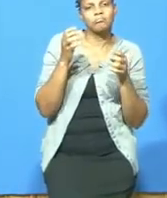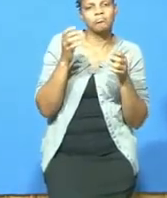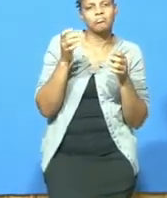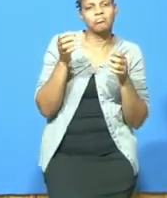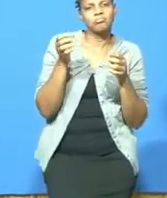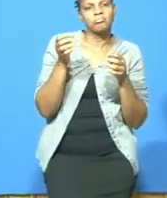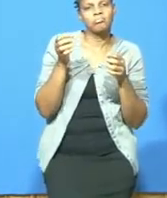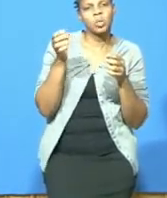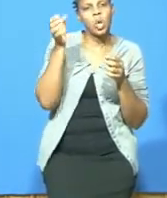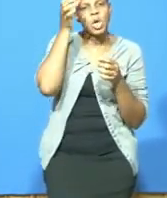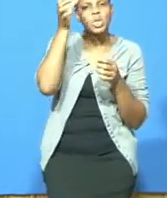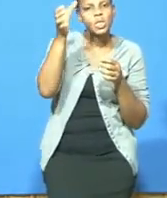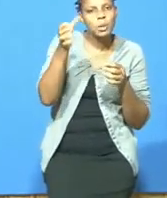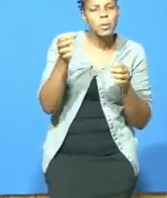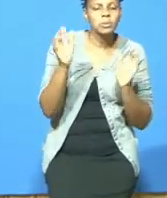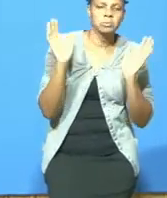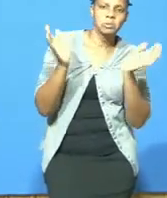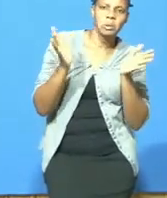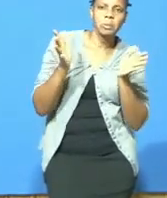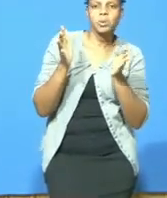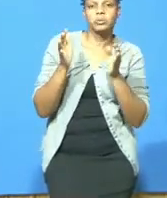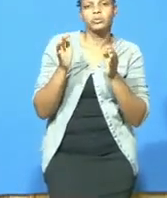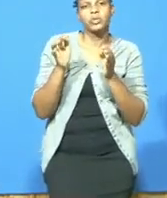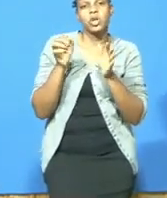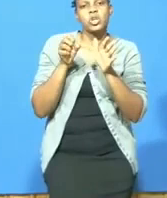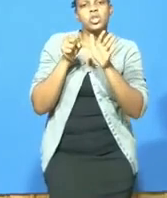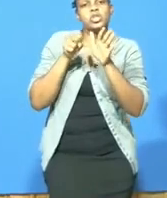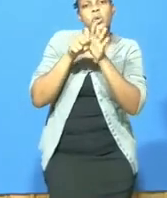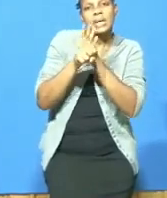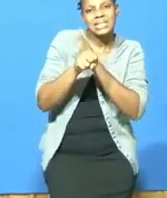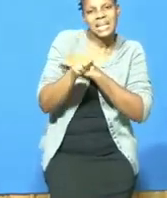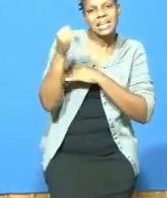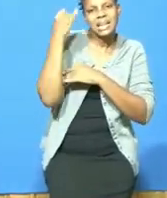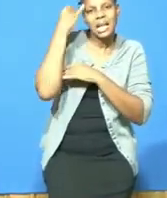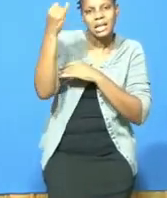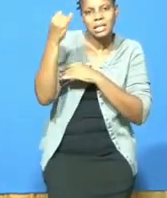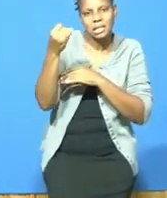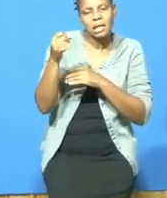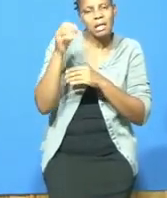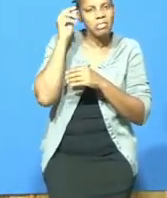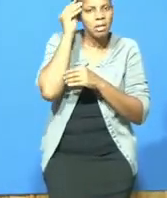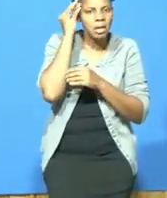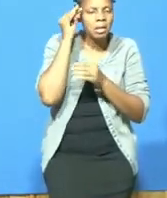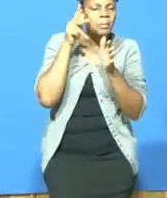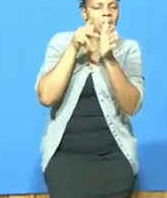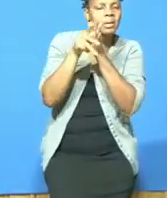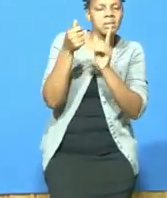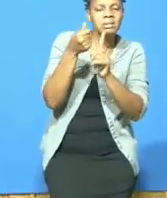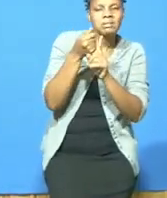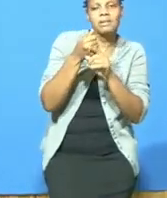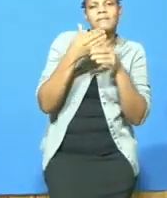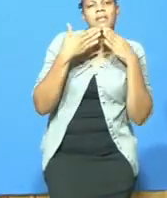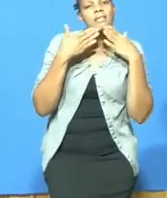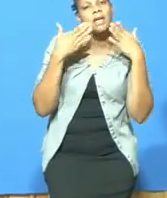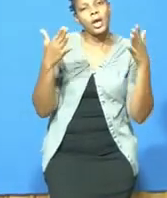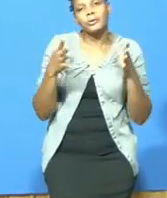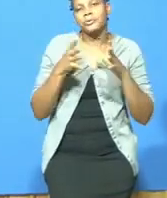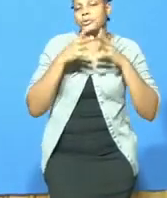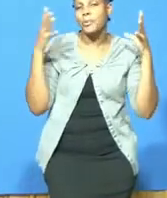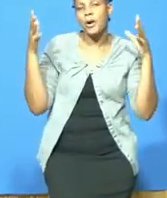suicidal thoughts, suicidal attempt, and suicidal ideation. Thank you so much for listening.